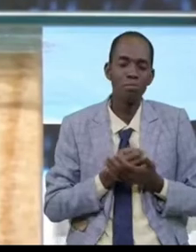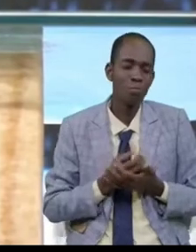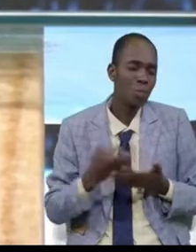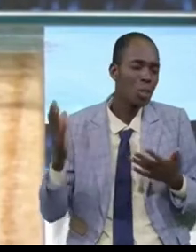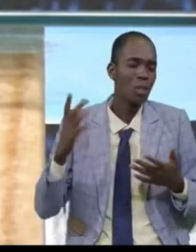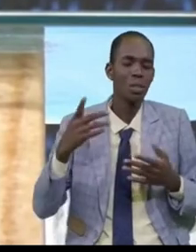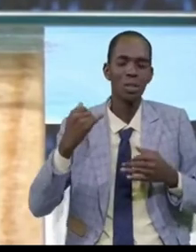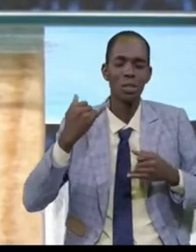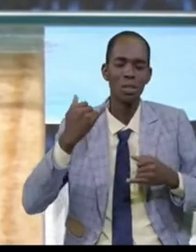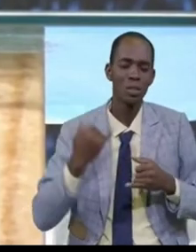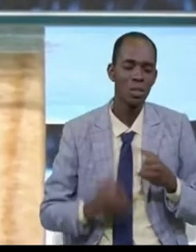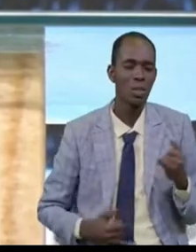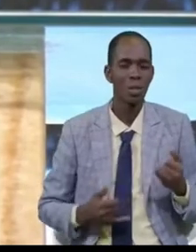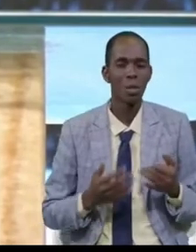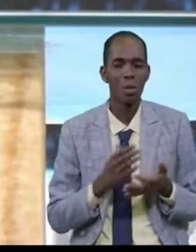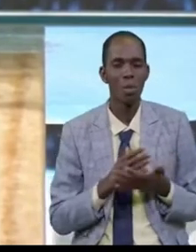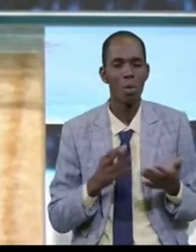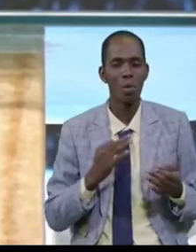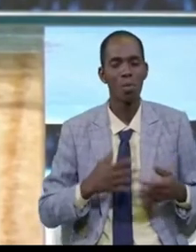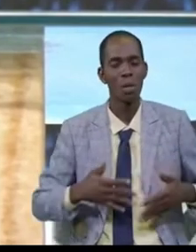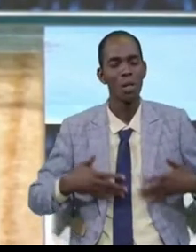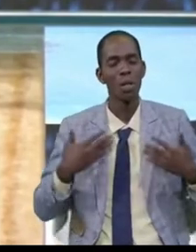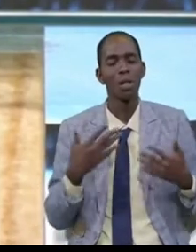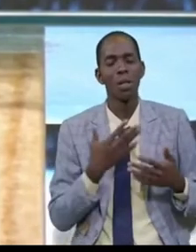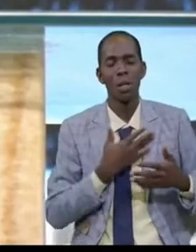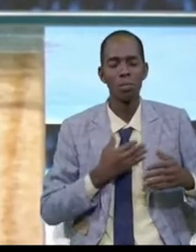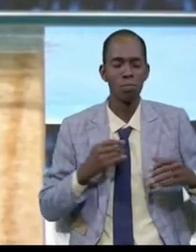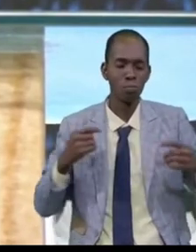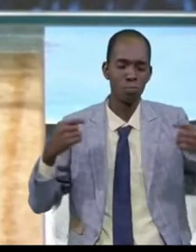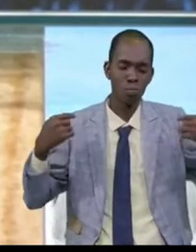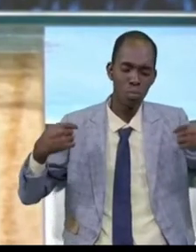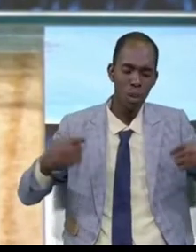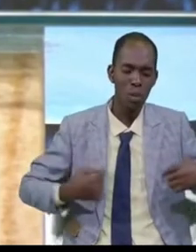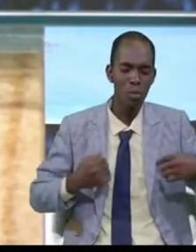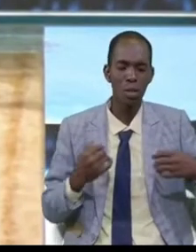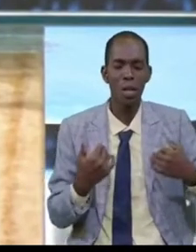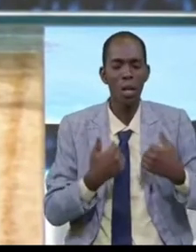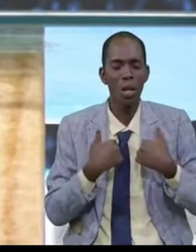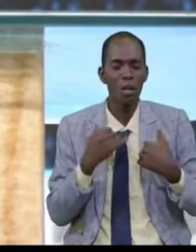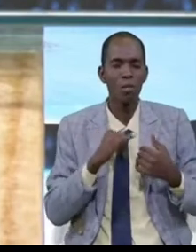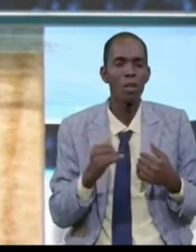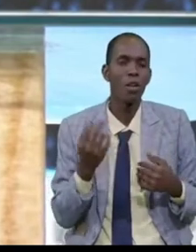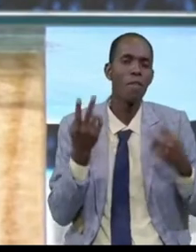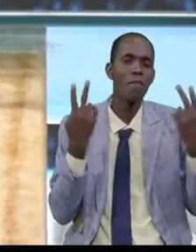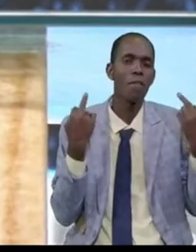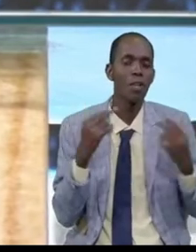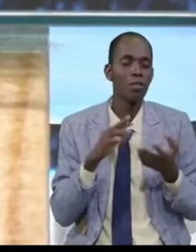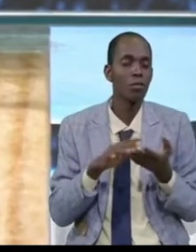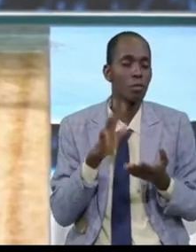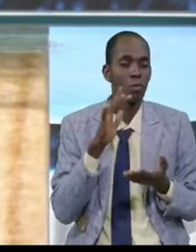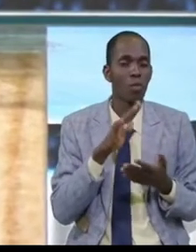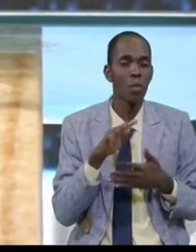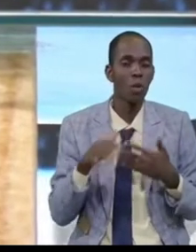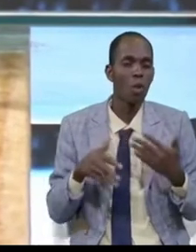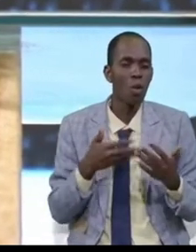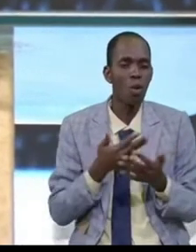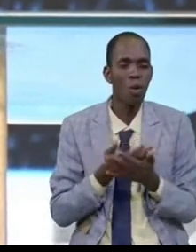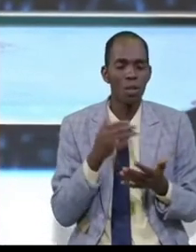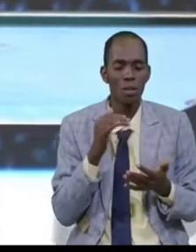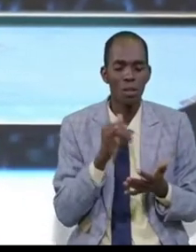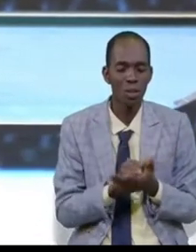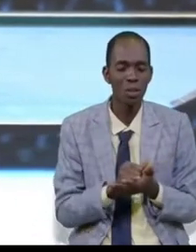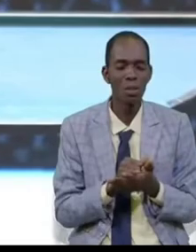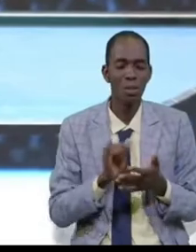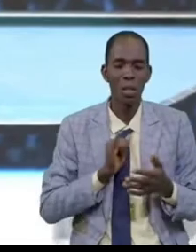life, striving and then having vainglory, all those things I do in strife and